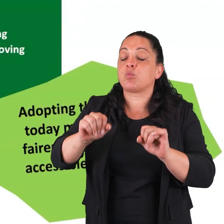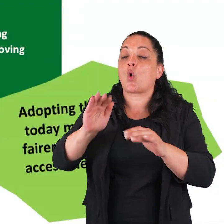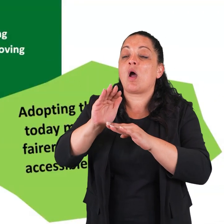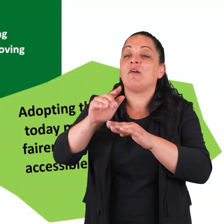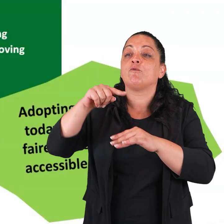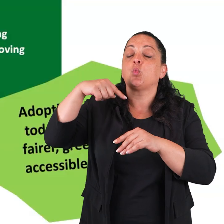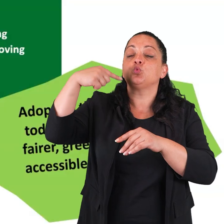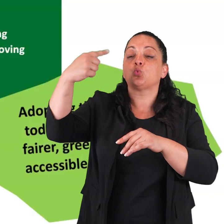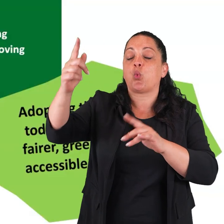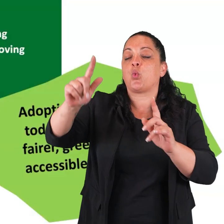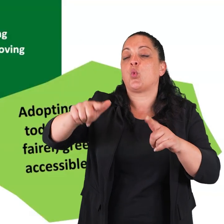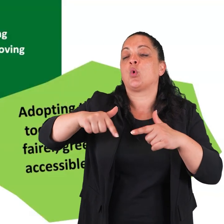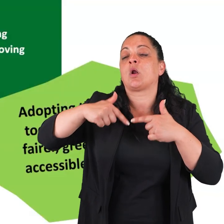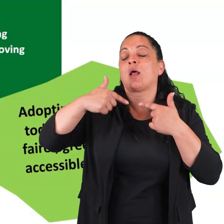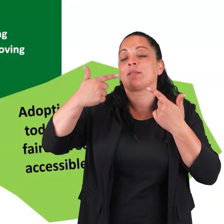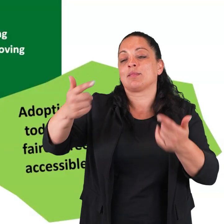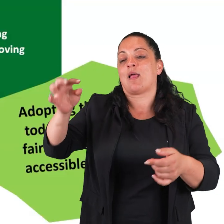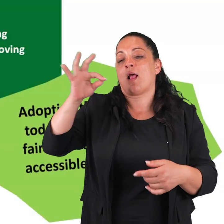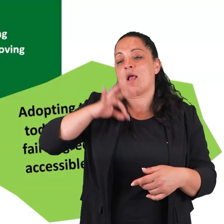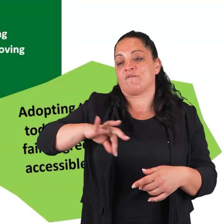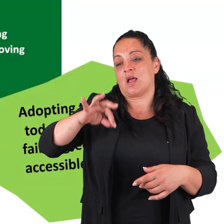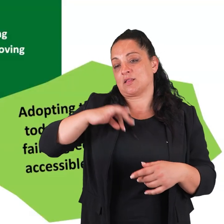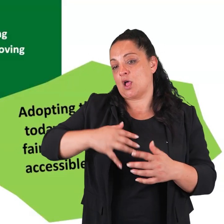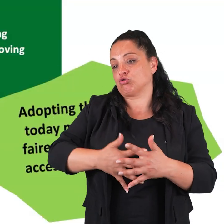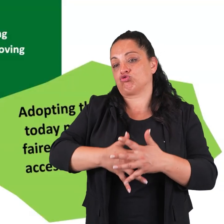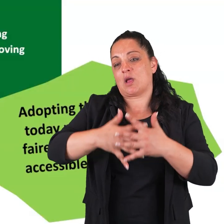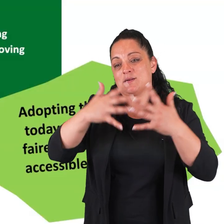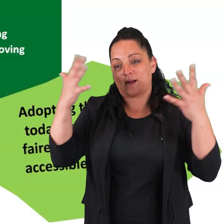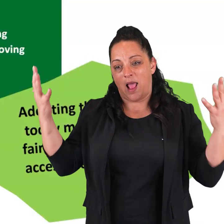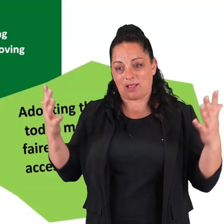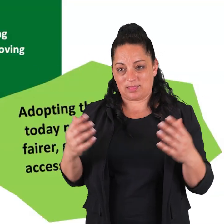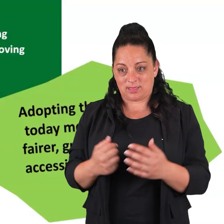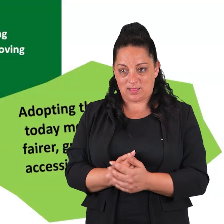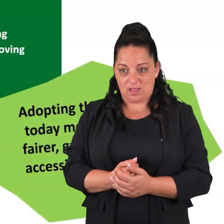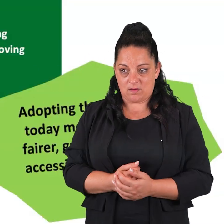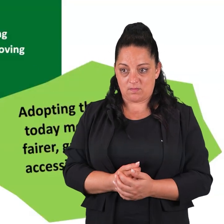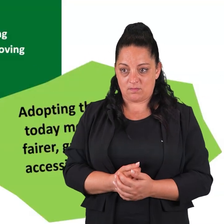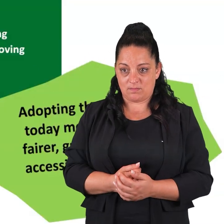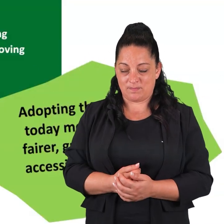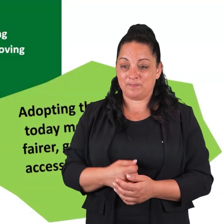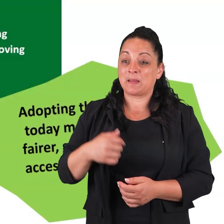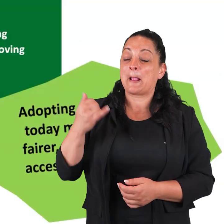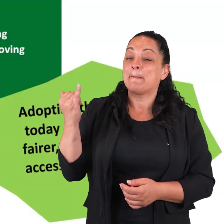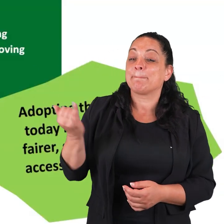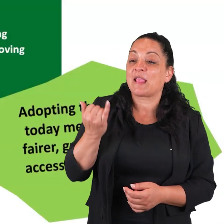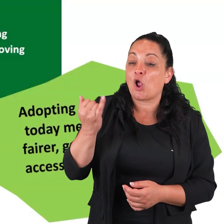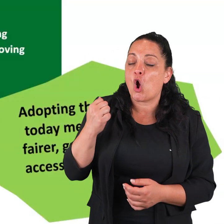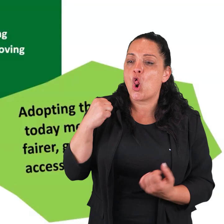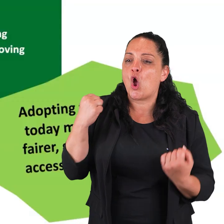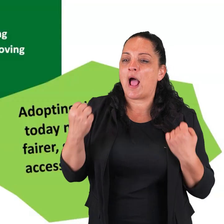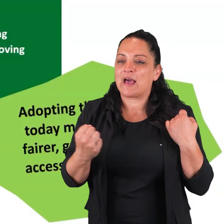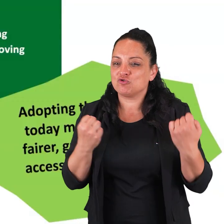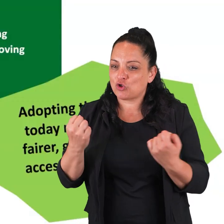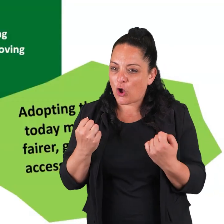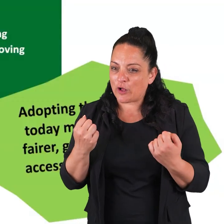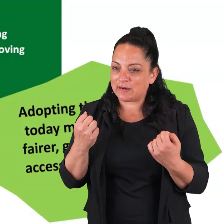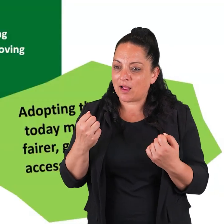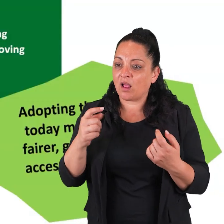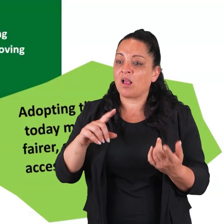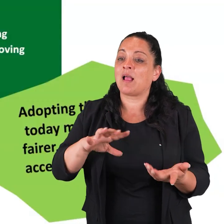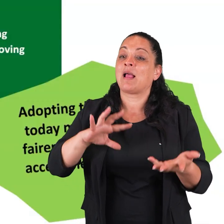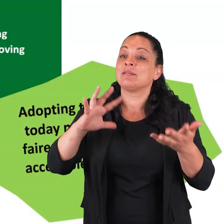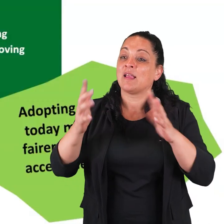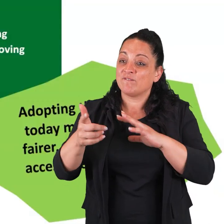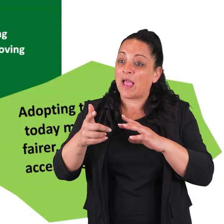So each little part that we do, an action that we do, can contribute